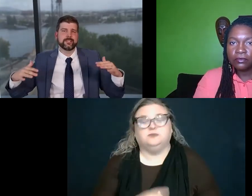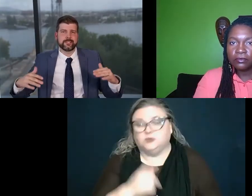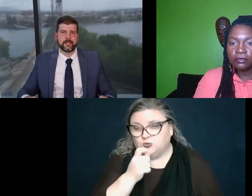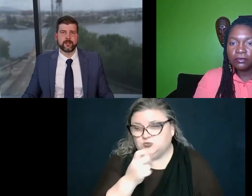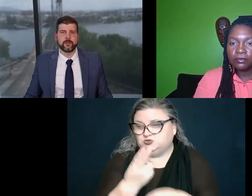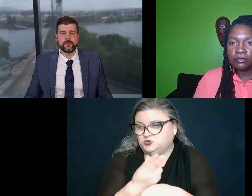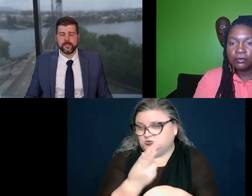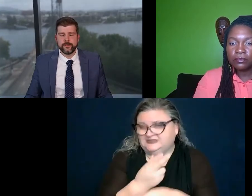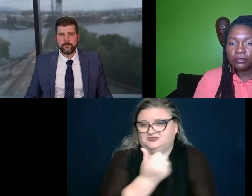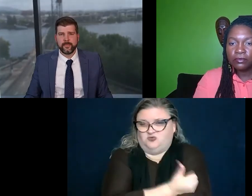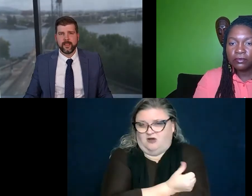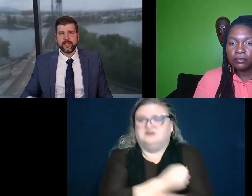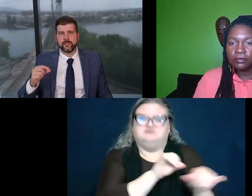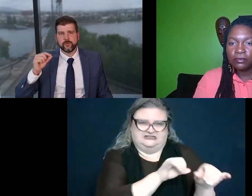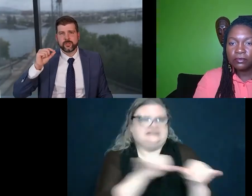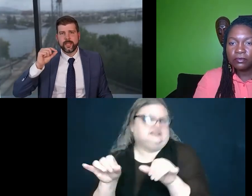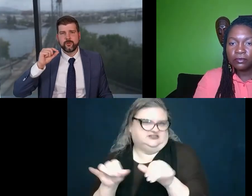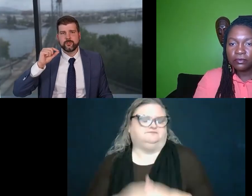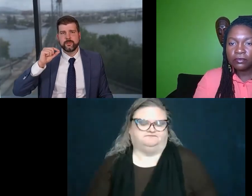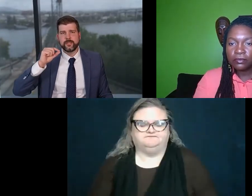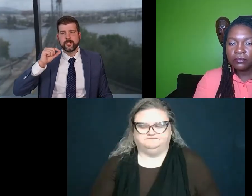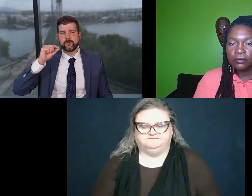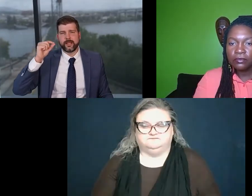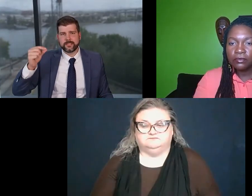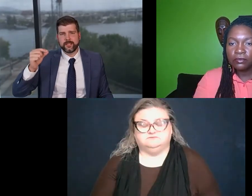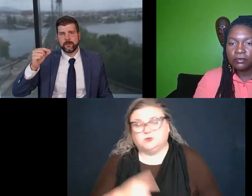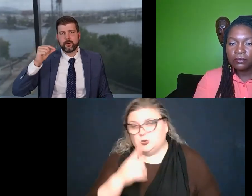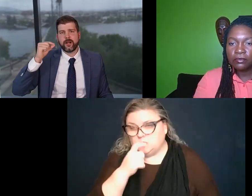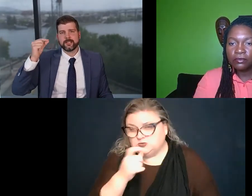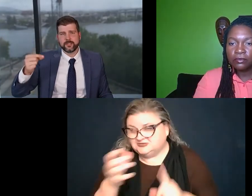is consistent in our community. Then you look at who's being